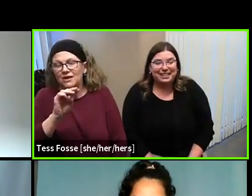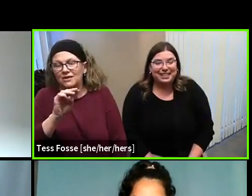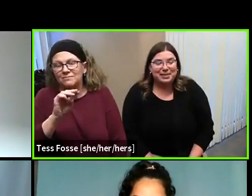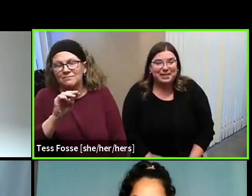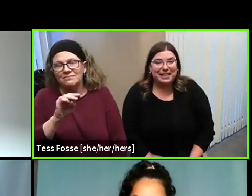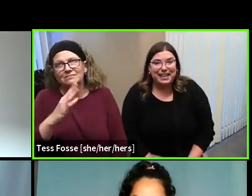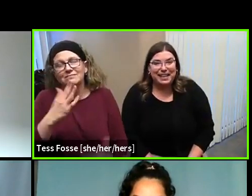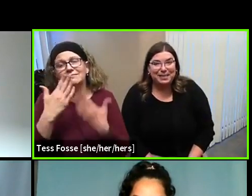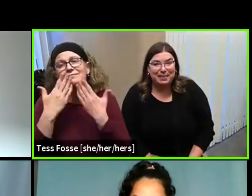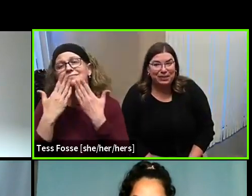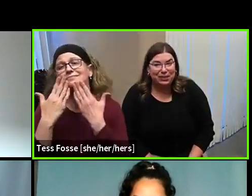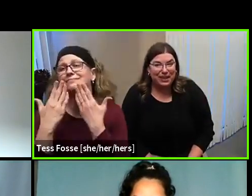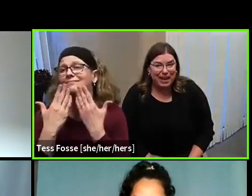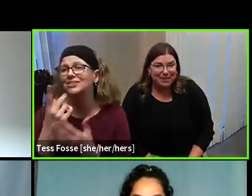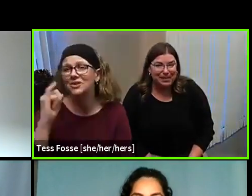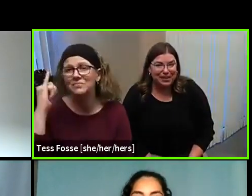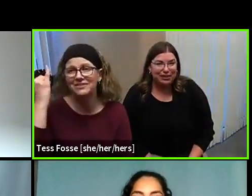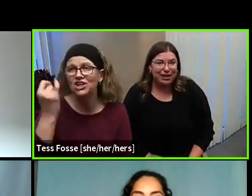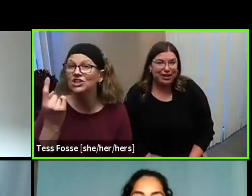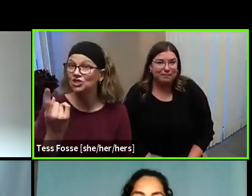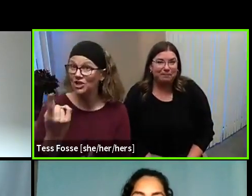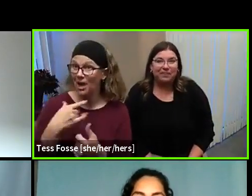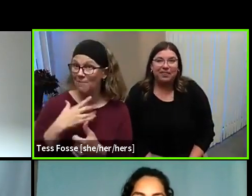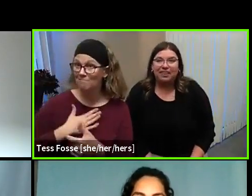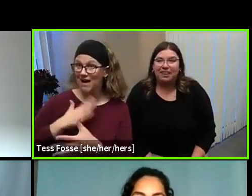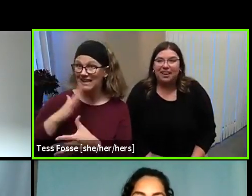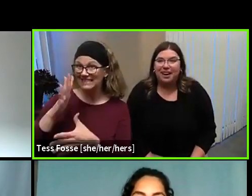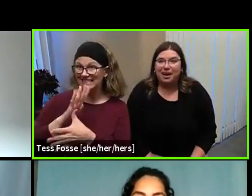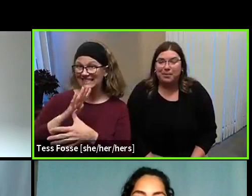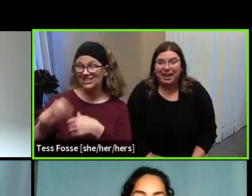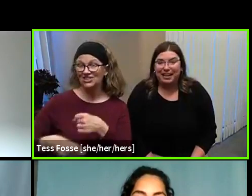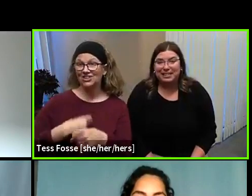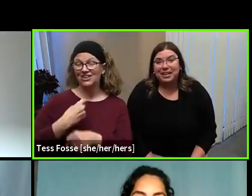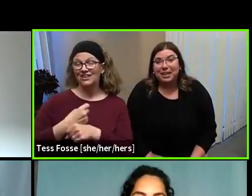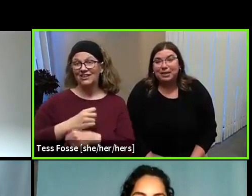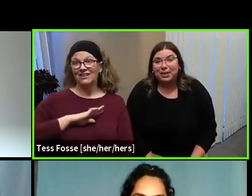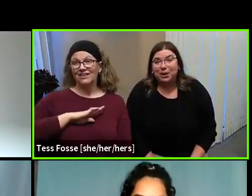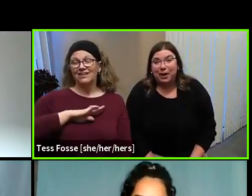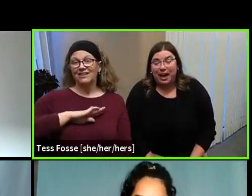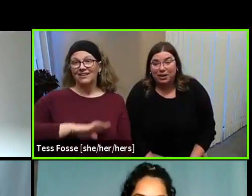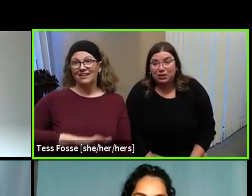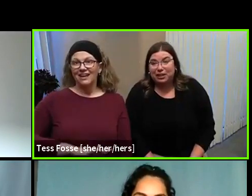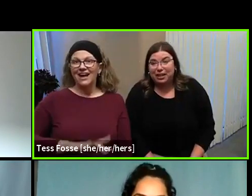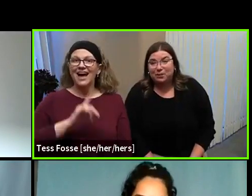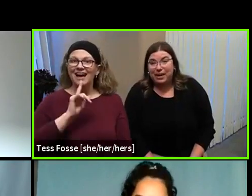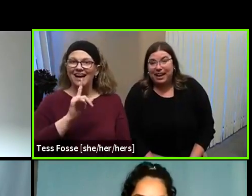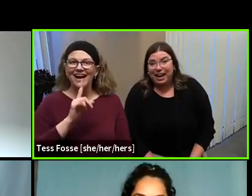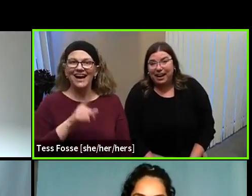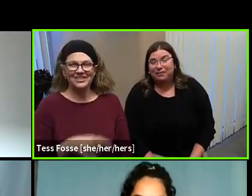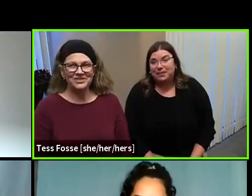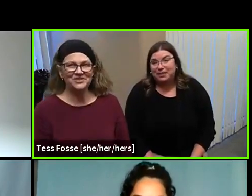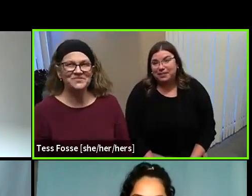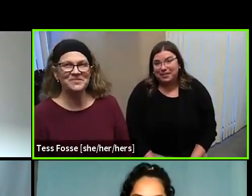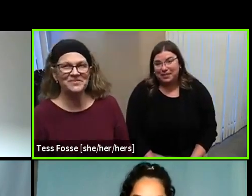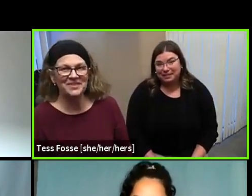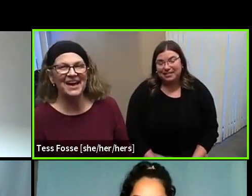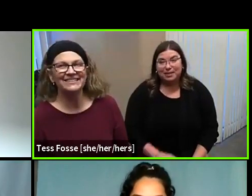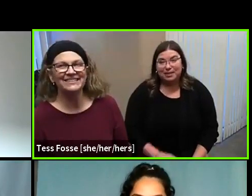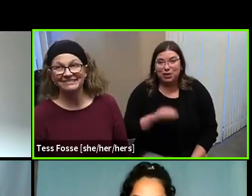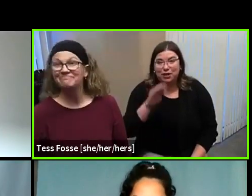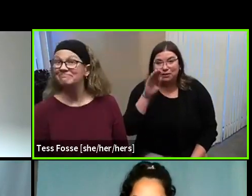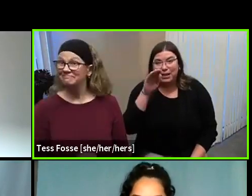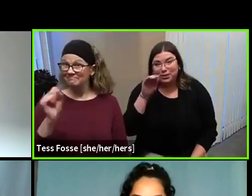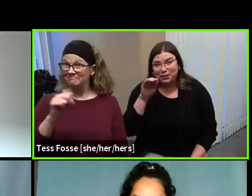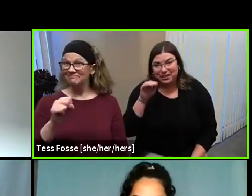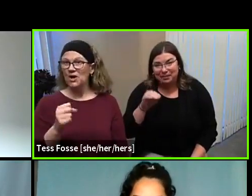indebted to Dr. Bentley Sassman. She came my senior year. And So actually we have I do remember that.